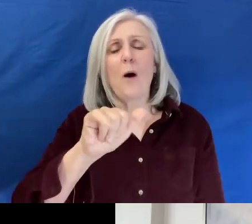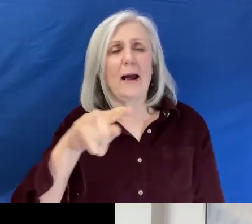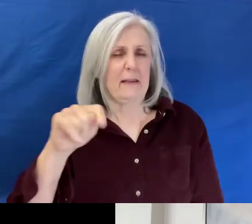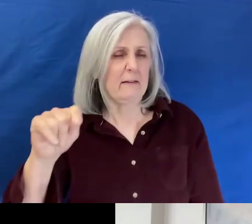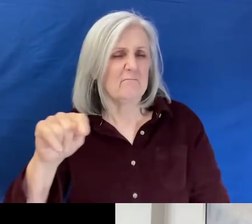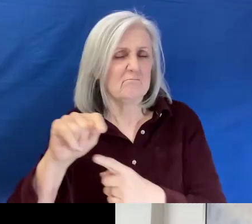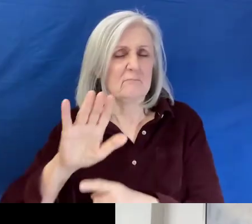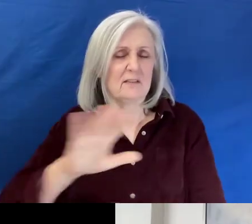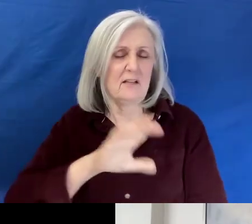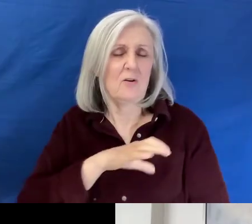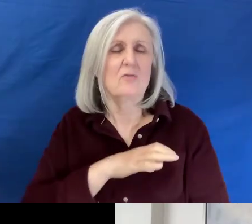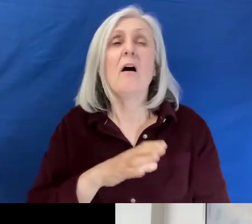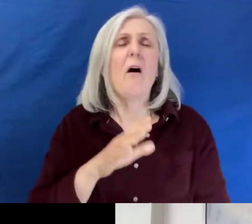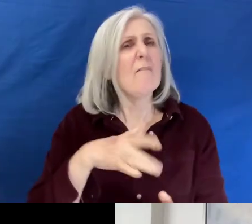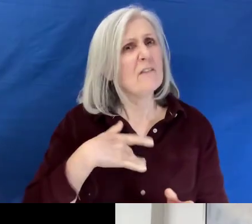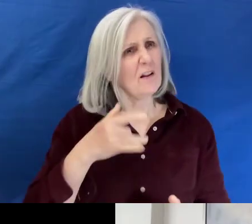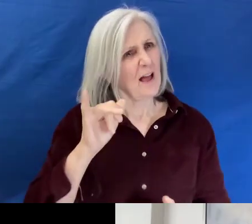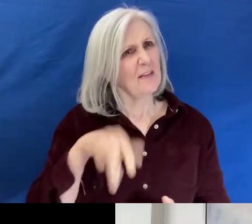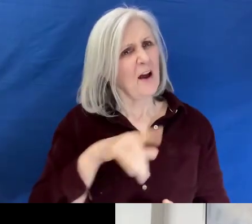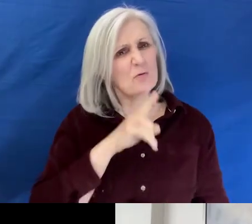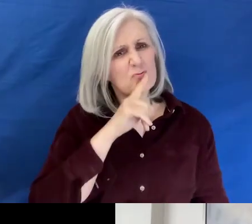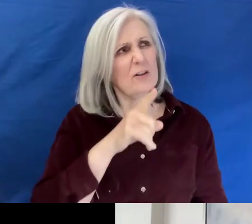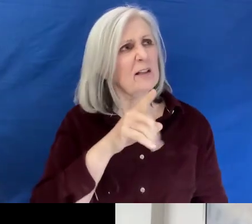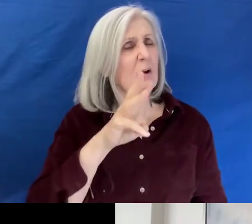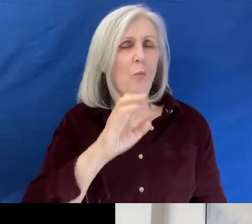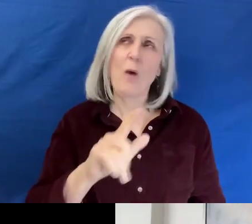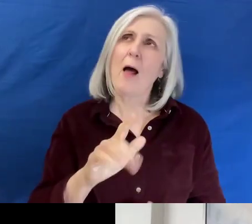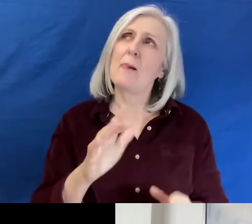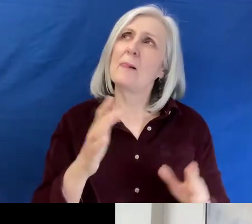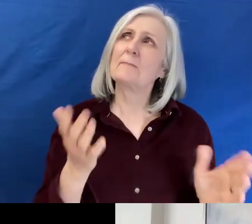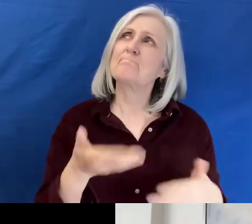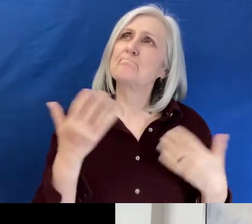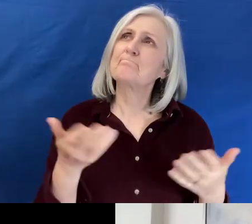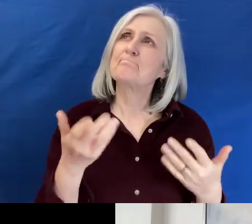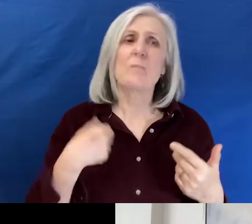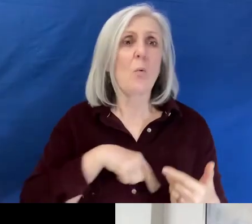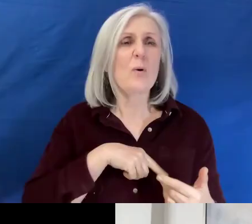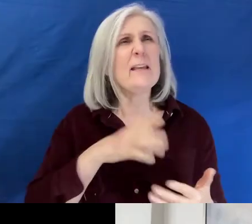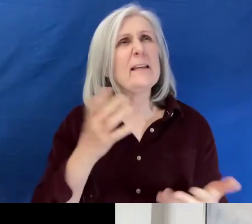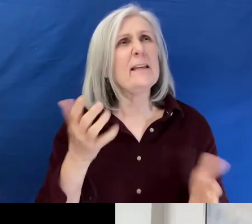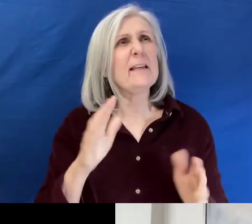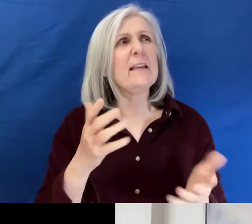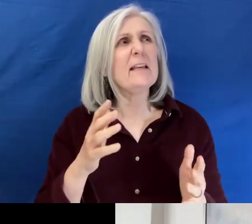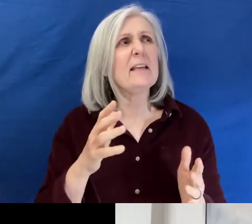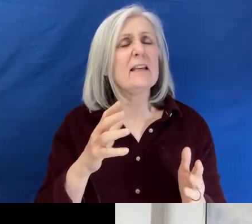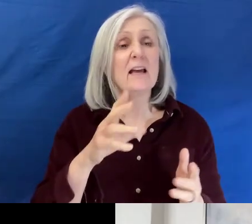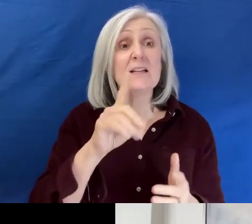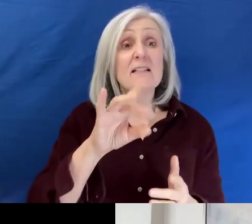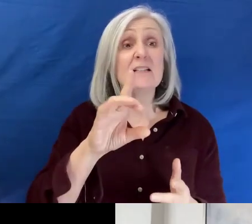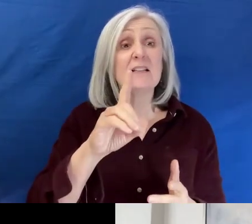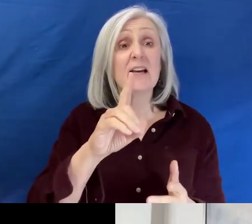feel like it was really well. I feel like we kind of did the character of